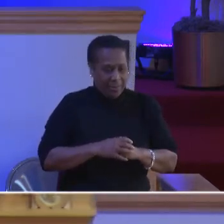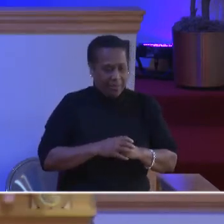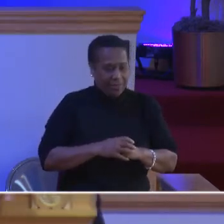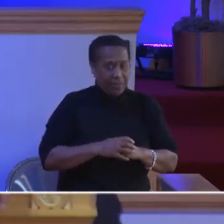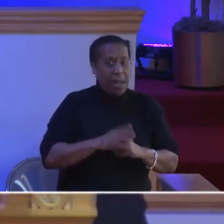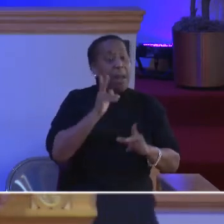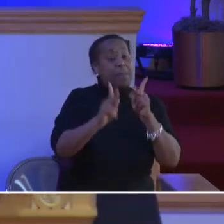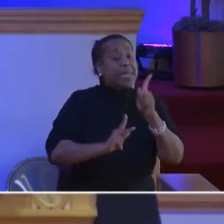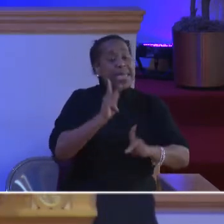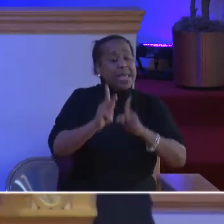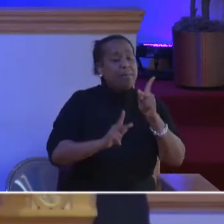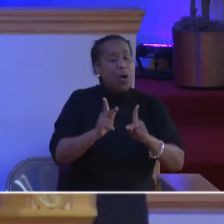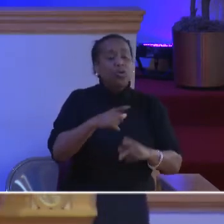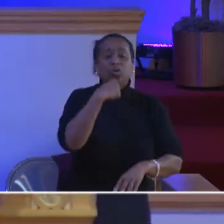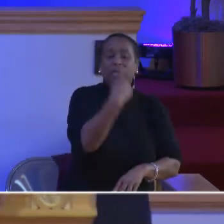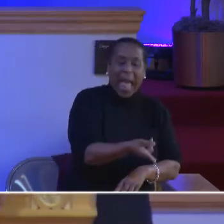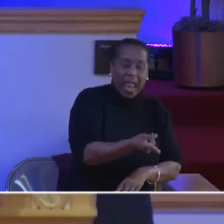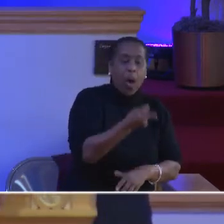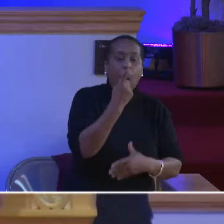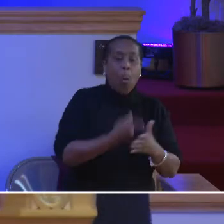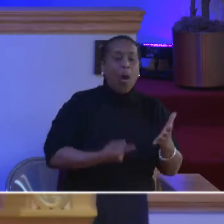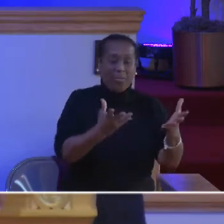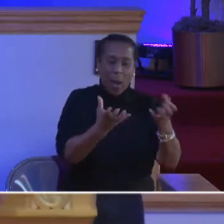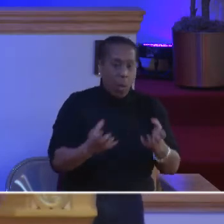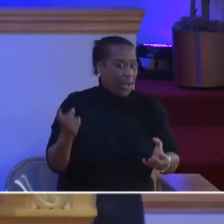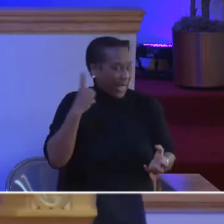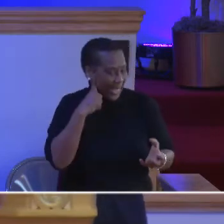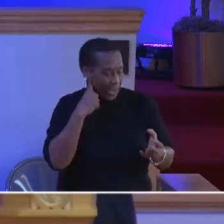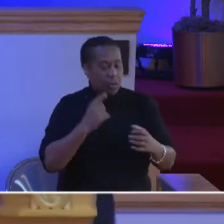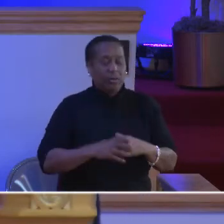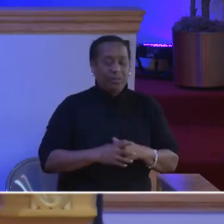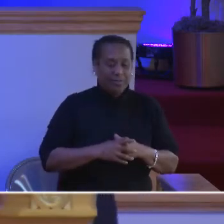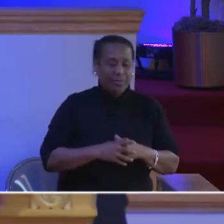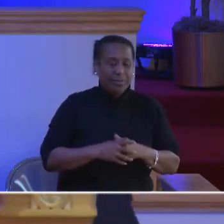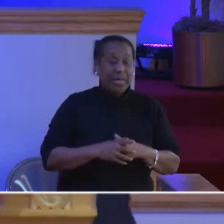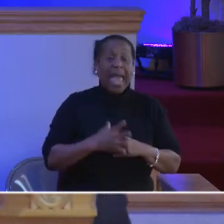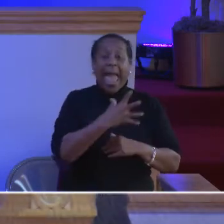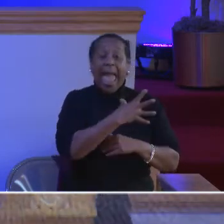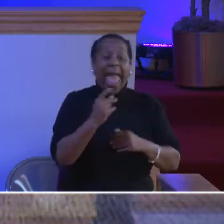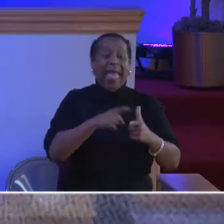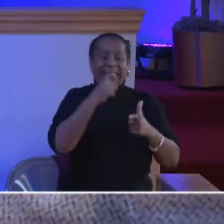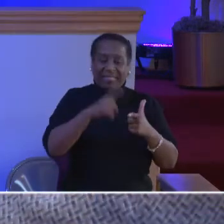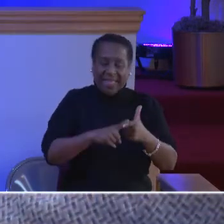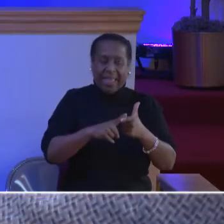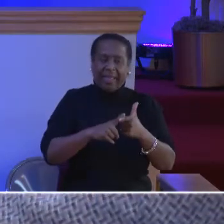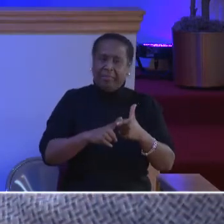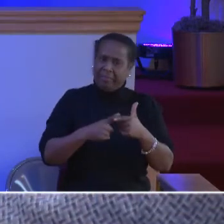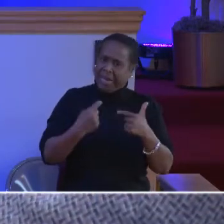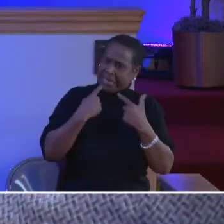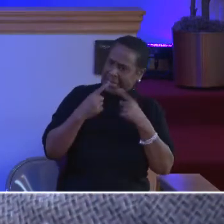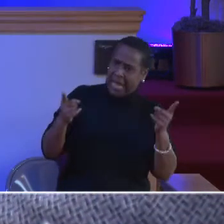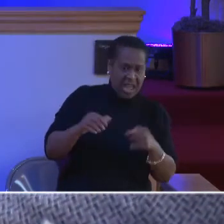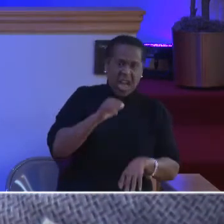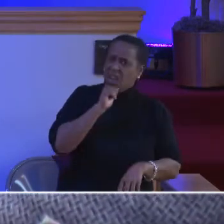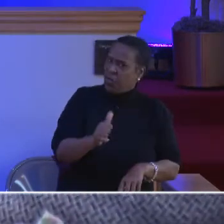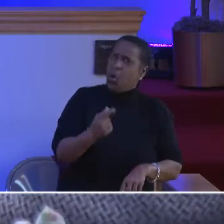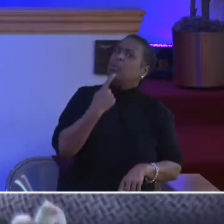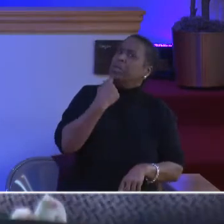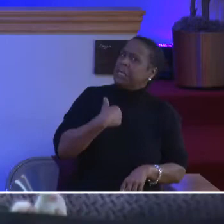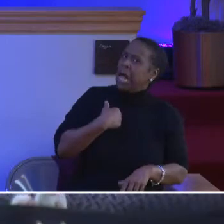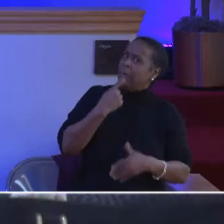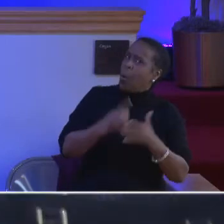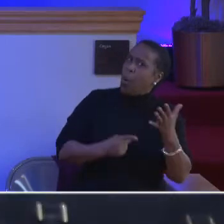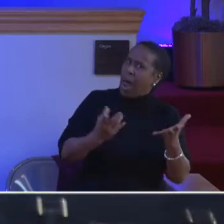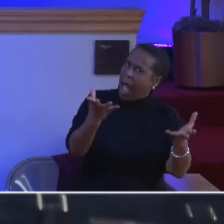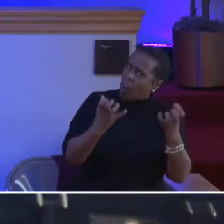men. Folks that tell them what they want to hear. And then claim that if you don't tell me what I